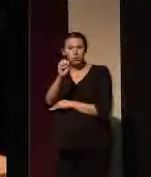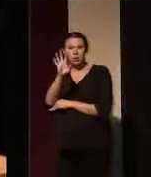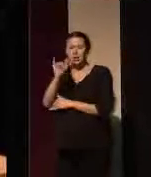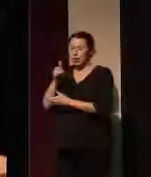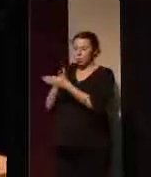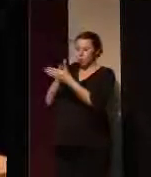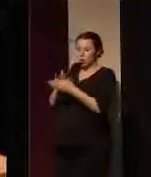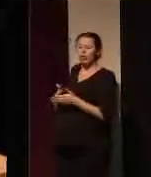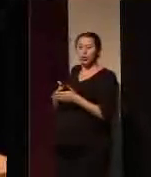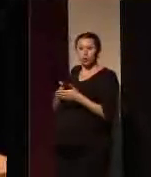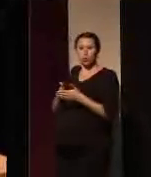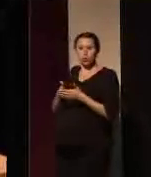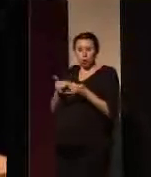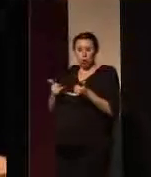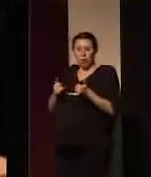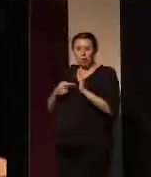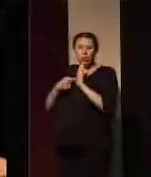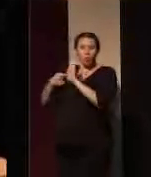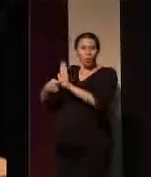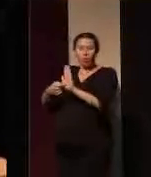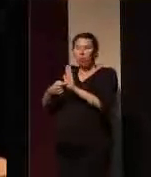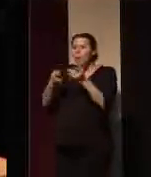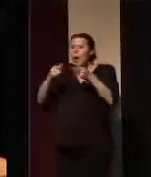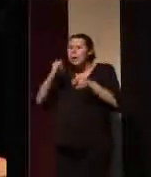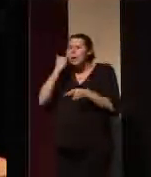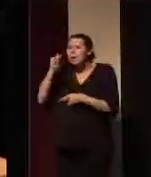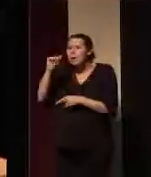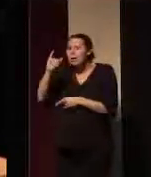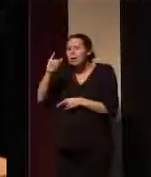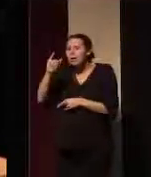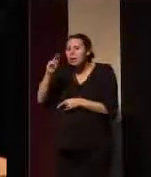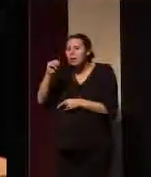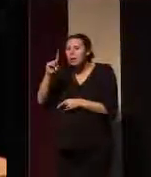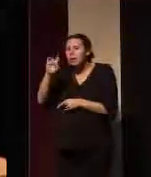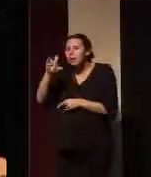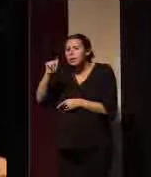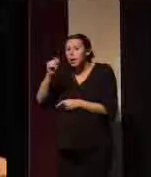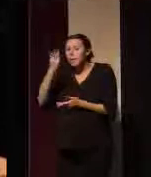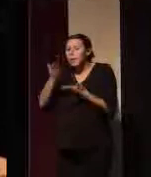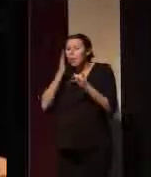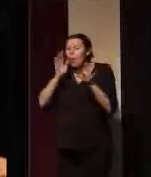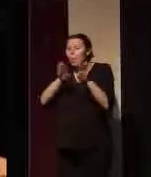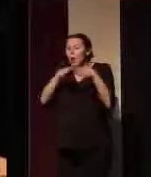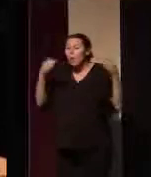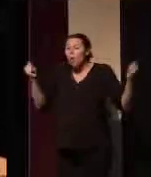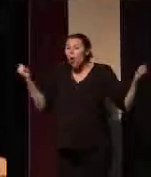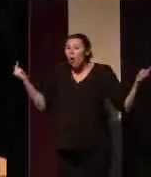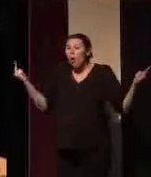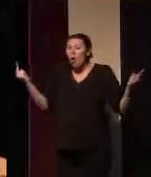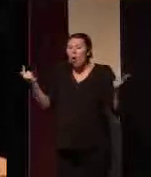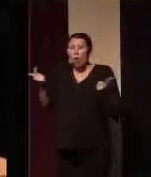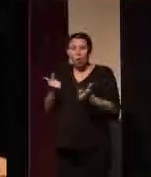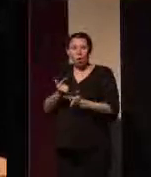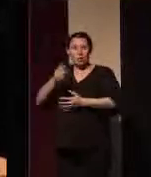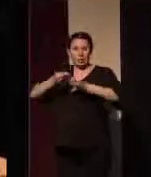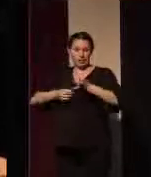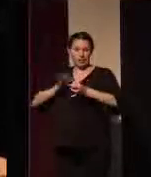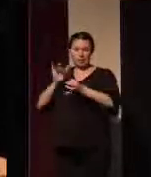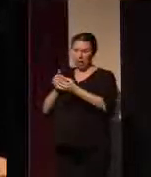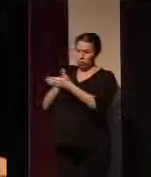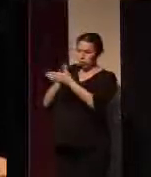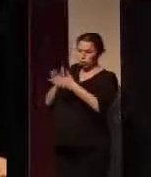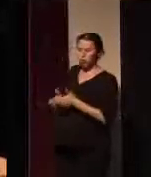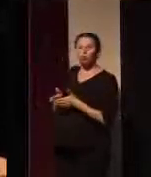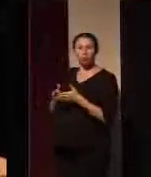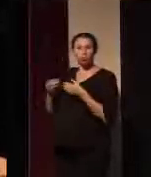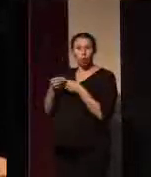prosecuting. And what does it do if he's indicted? It may open up all cases that that prosecutor's office has prosecuted.